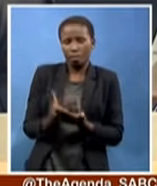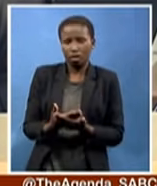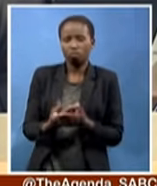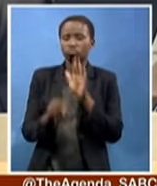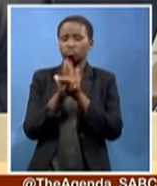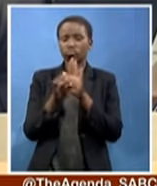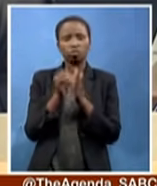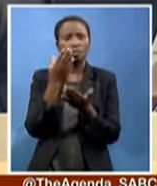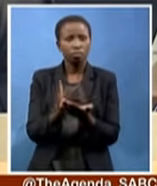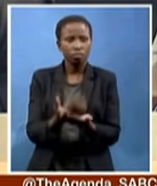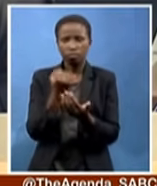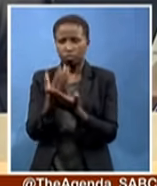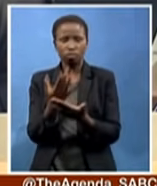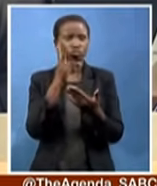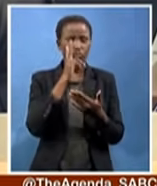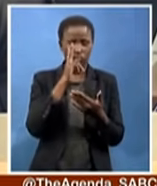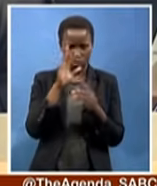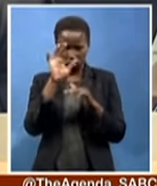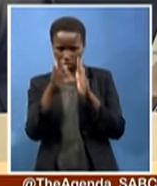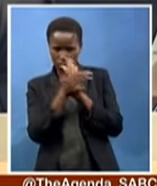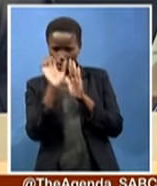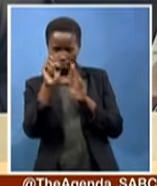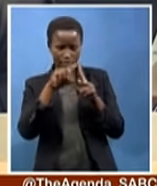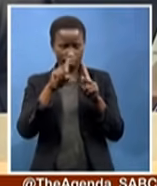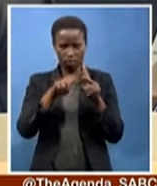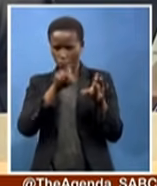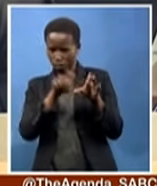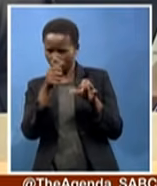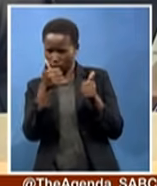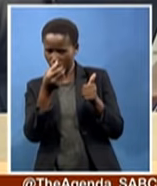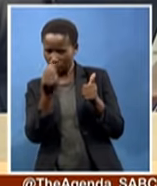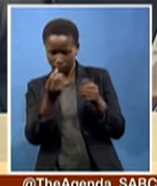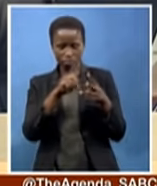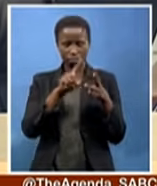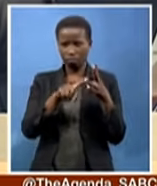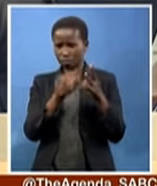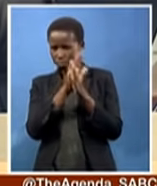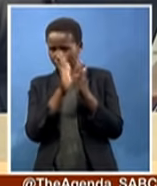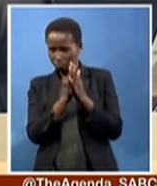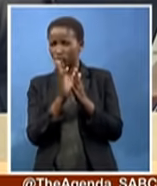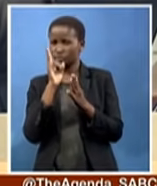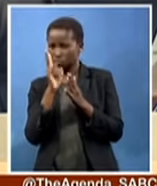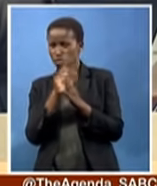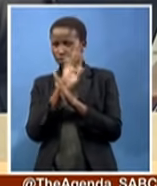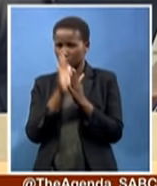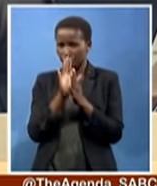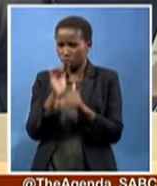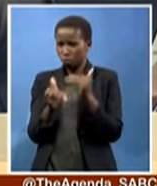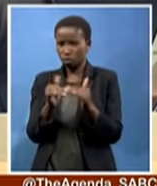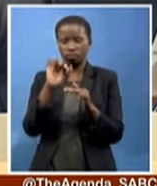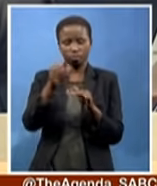requirements, and be subjected to the normal processes of recruitment, selection, and